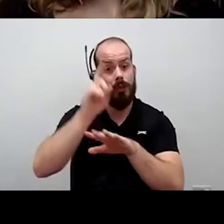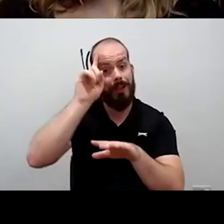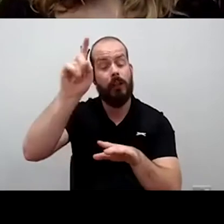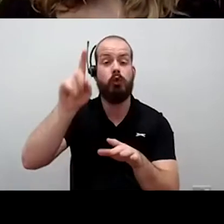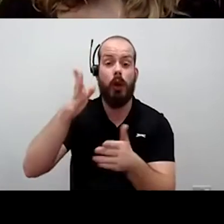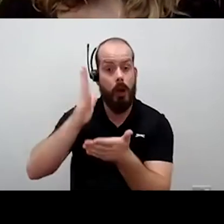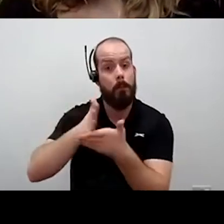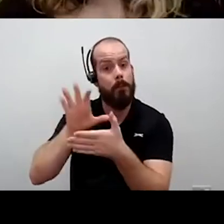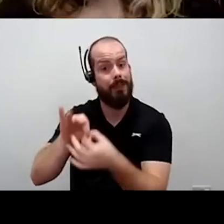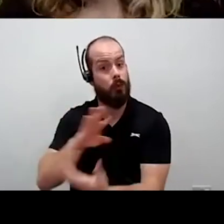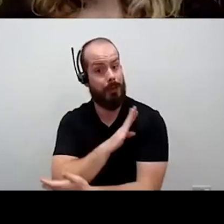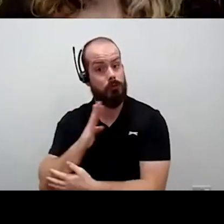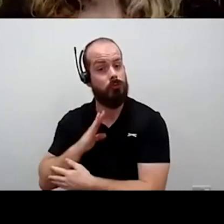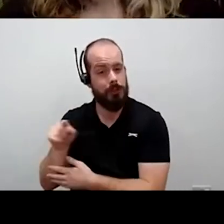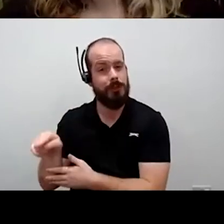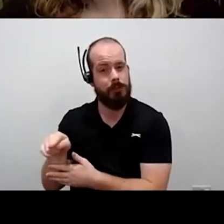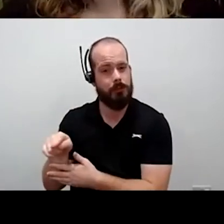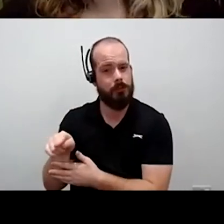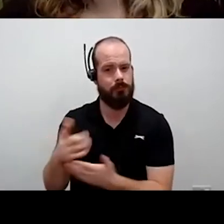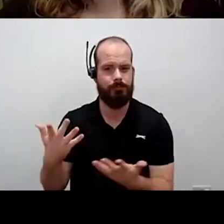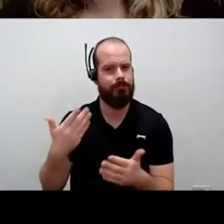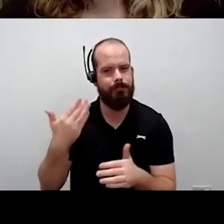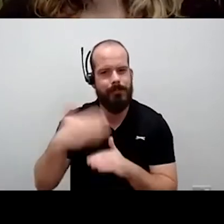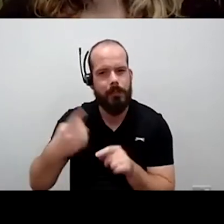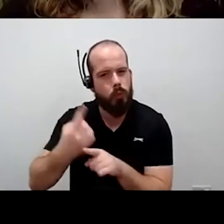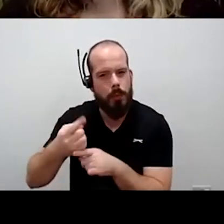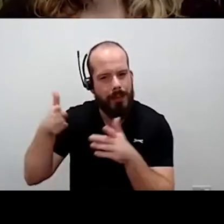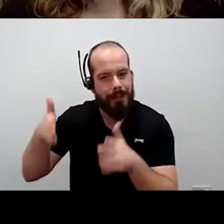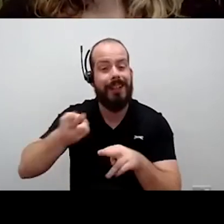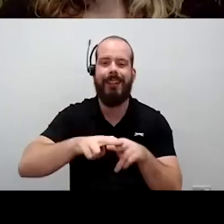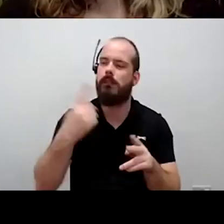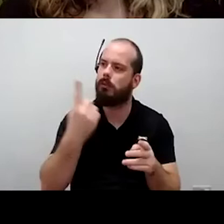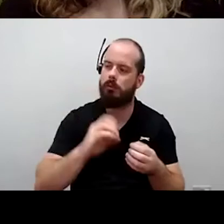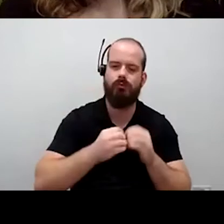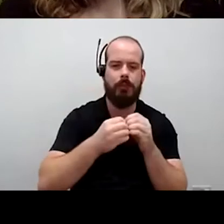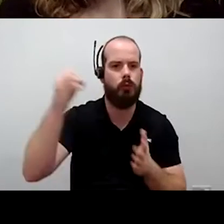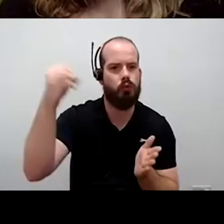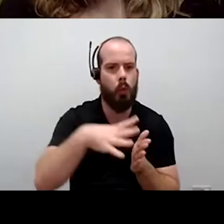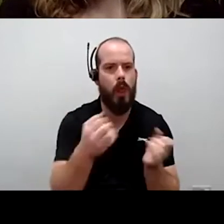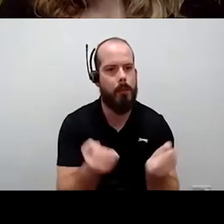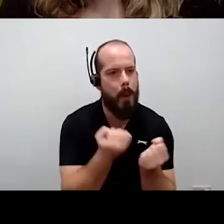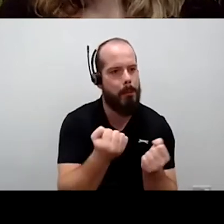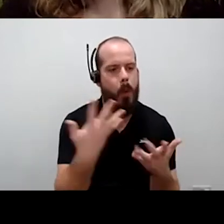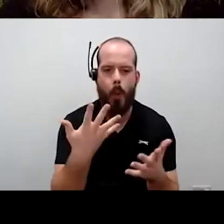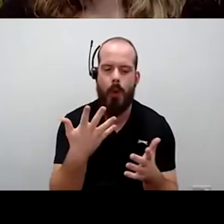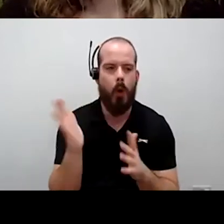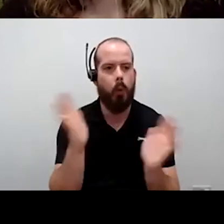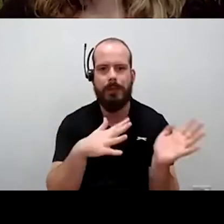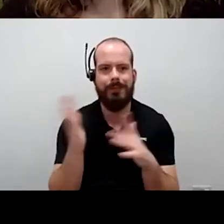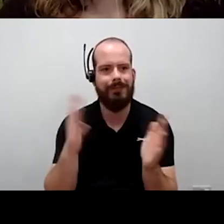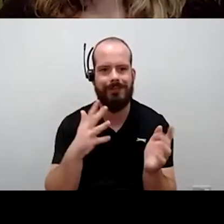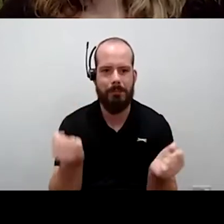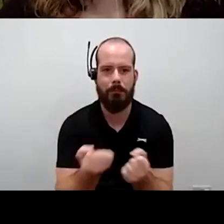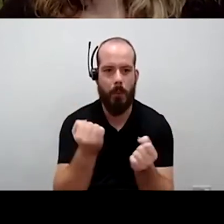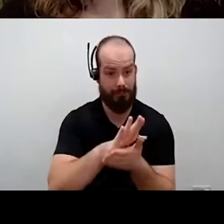special case of, renewables. If somebody developed a wind bomb or a solar bomb, then we might, find a different picture.